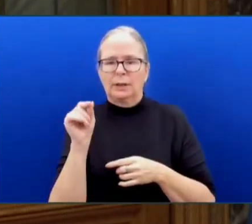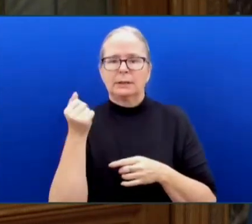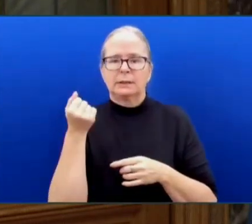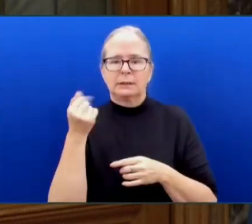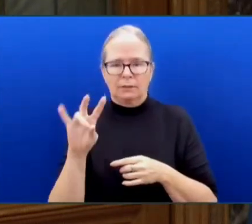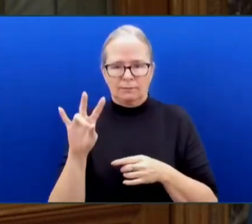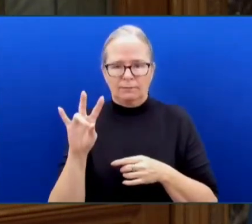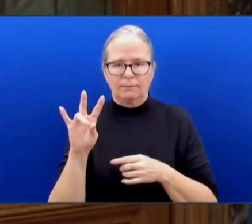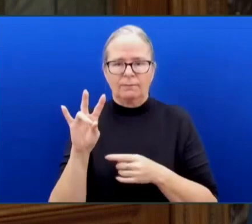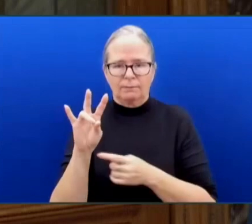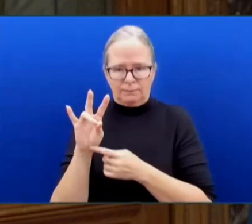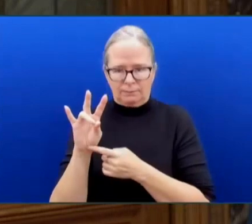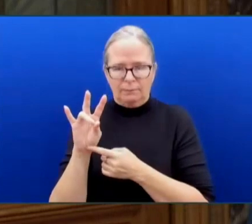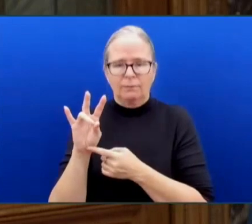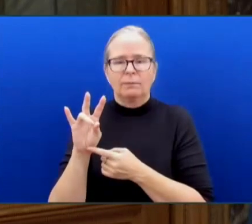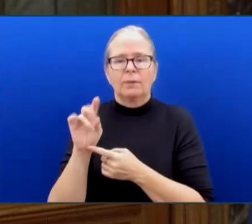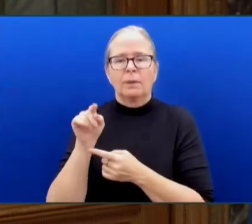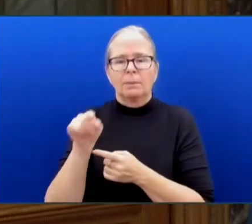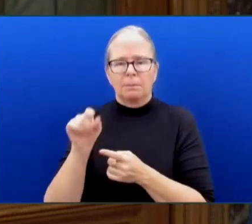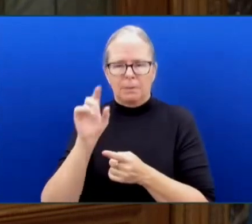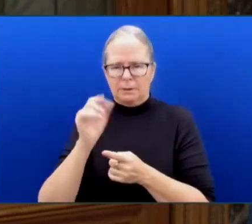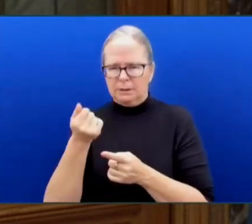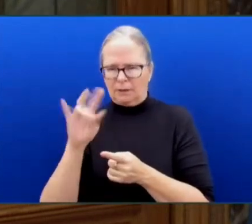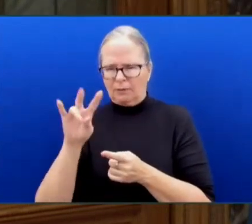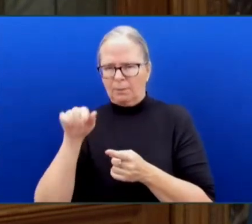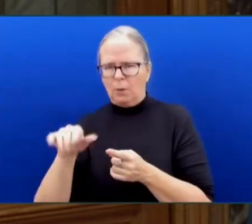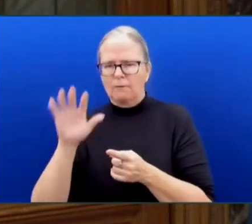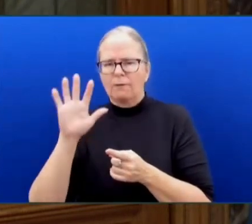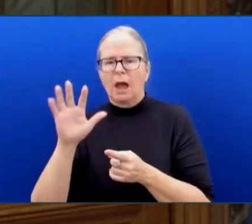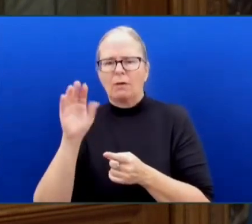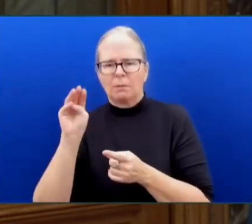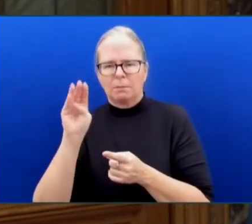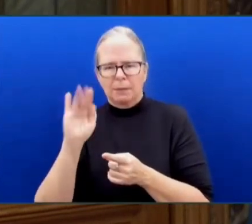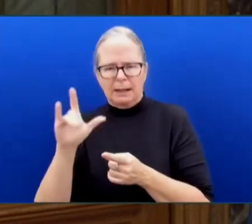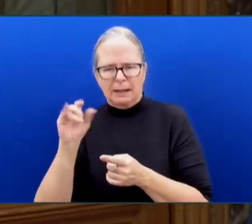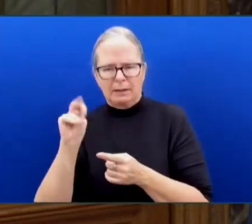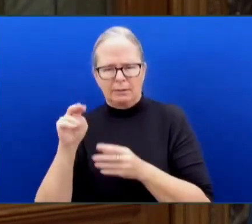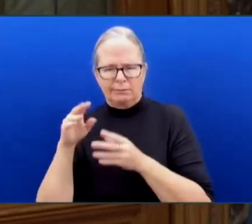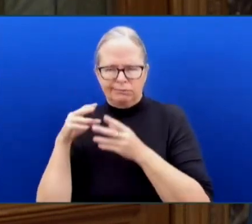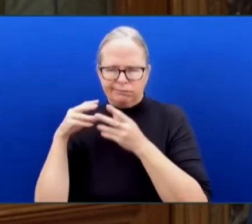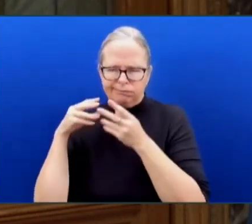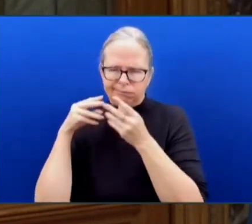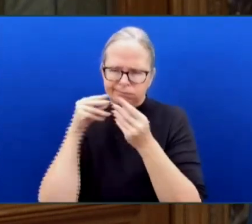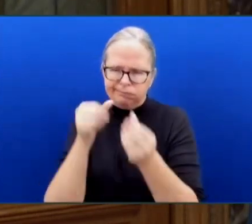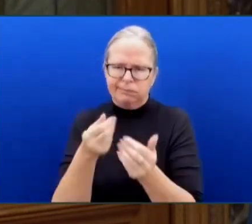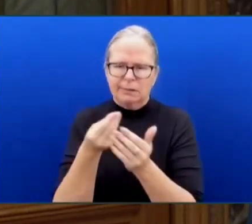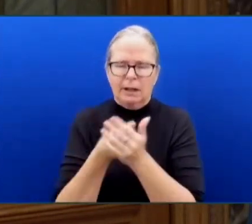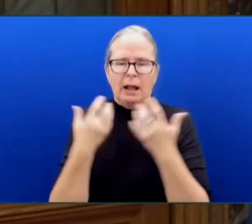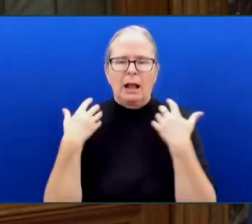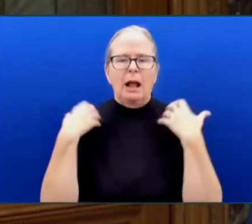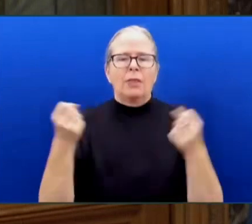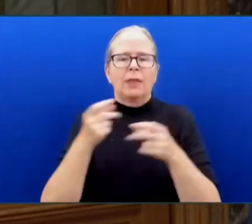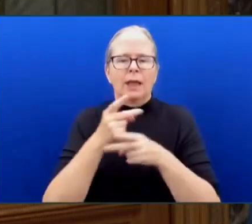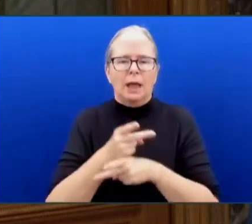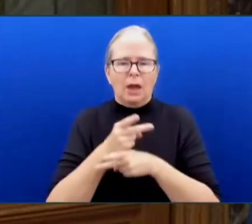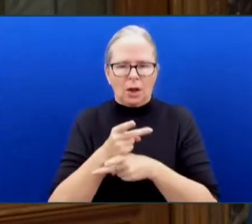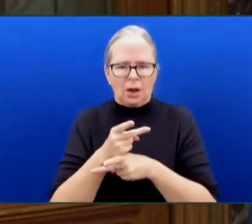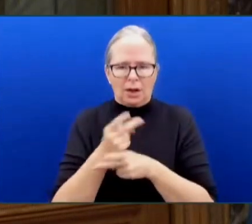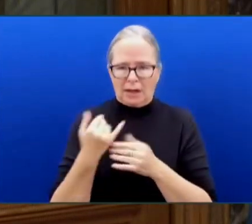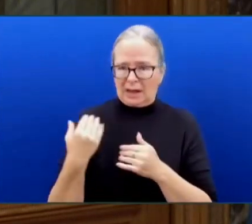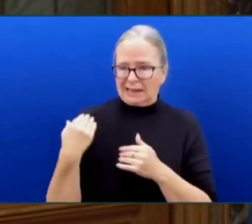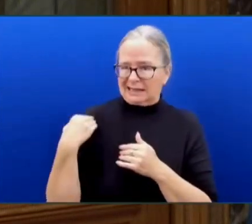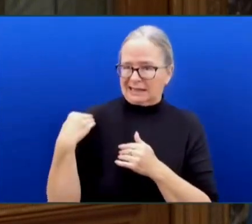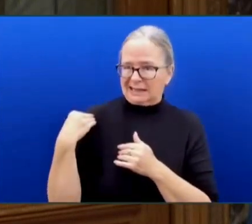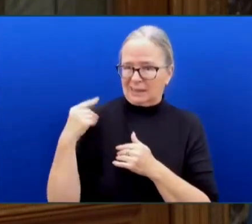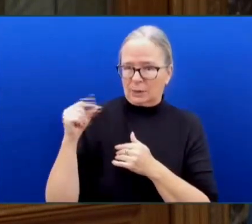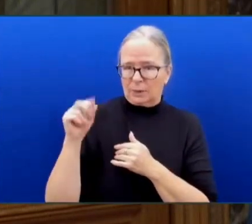minister, $26.38 billion. Yet somehow we have worse results. My question through you, Honourable Speaker, is to the Premier. The